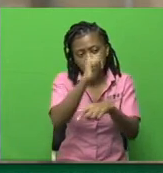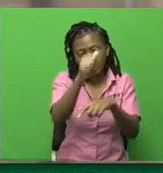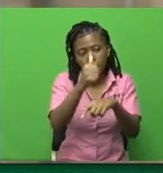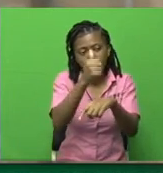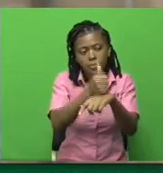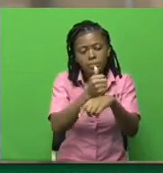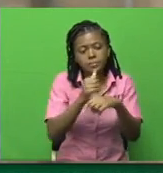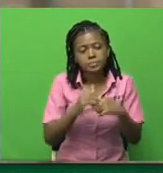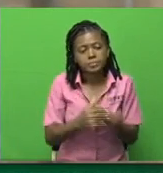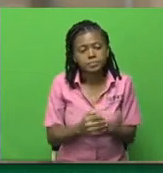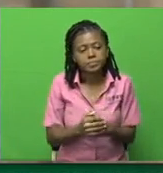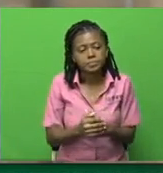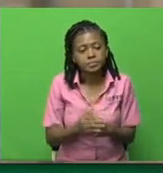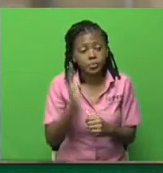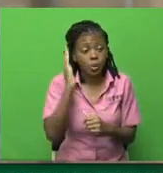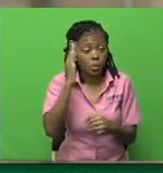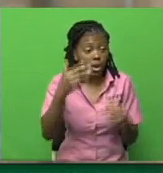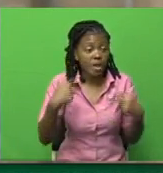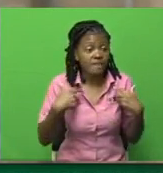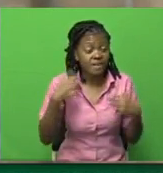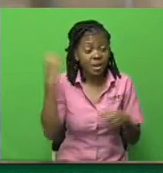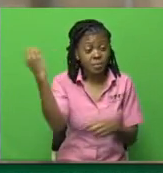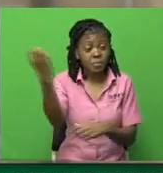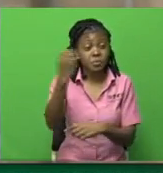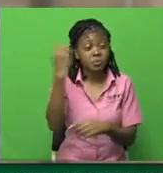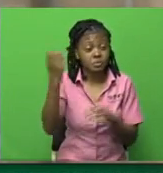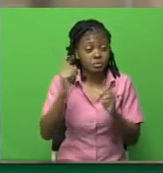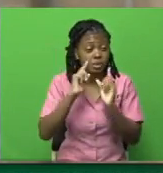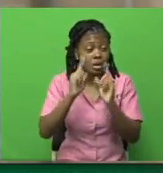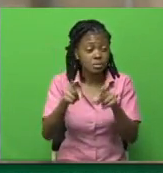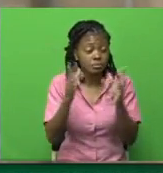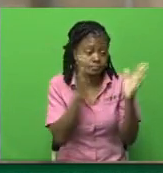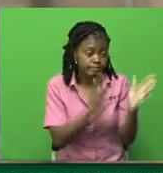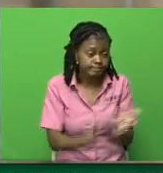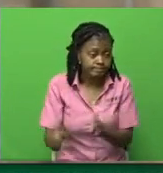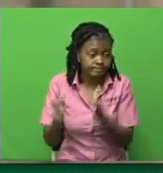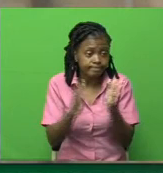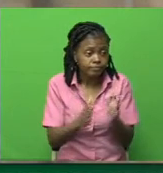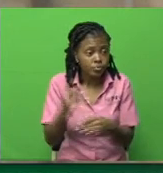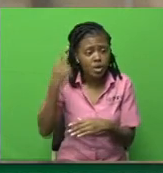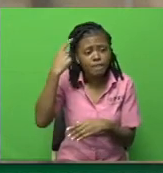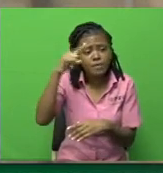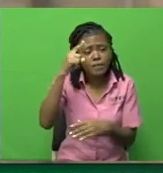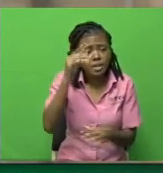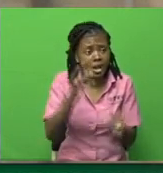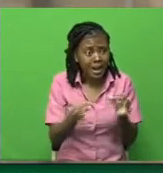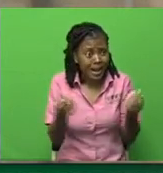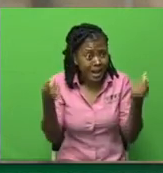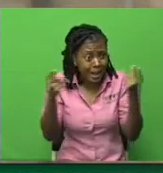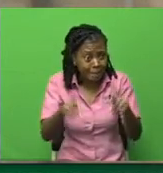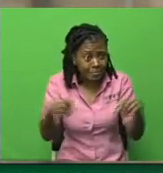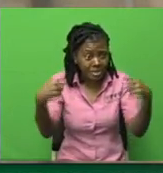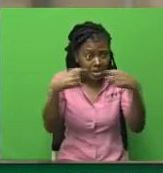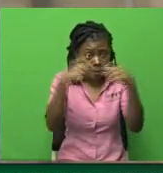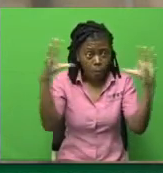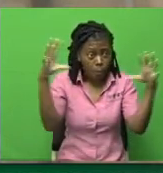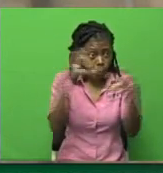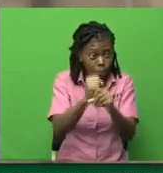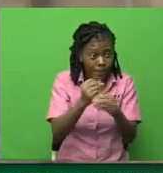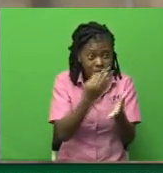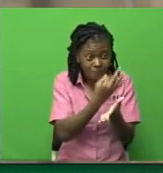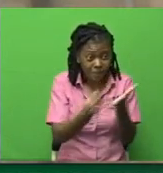response plan for power system failure which must incorporate an Incident Commander Madam speaker